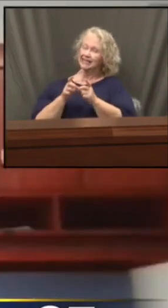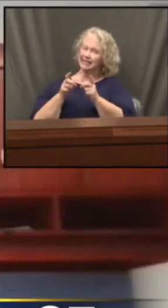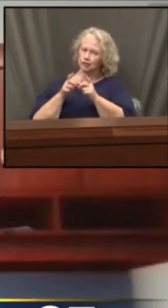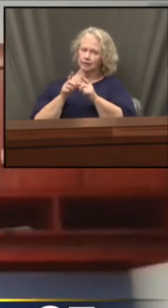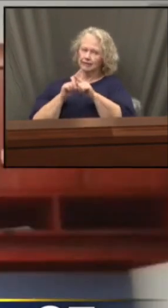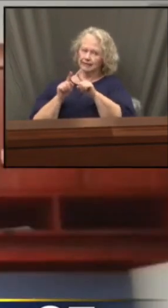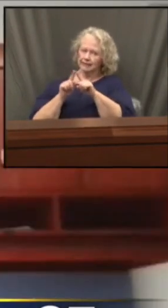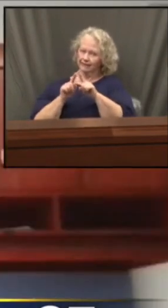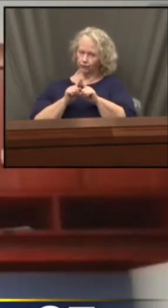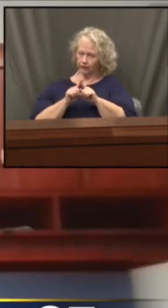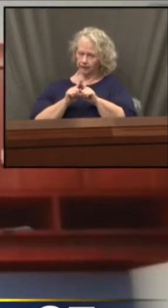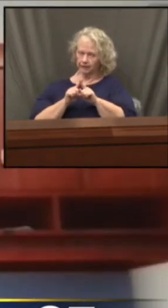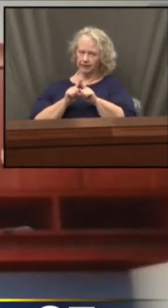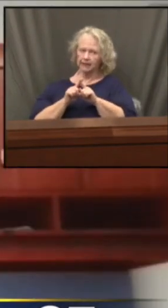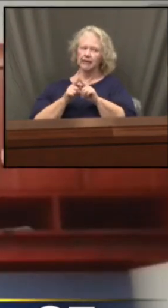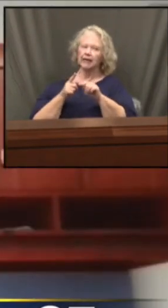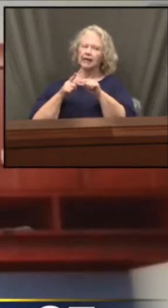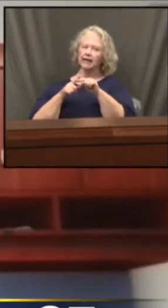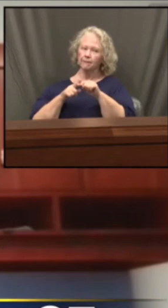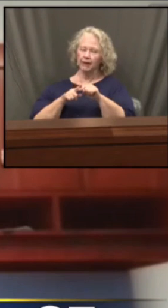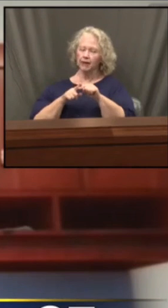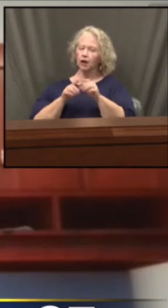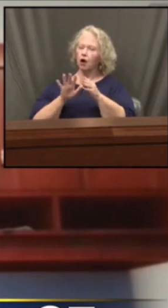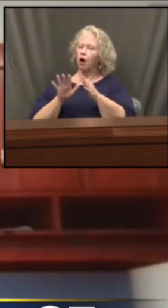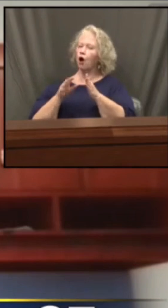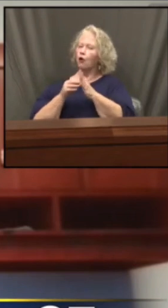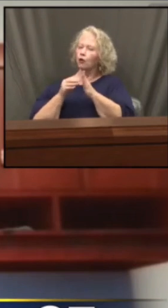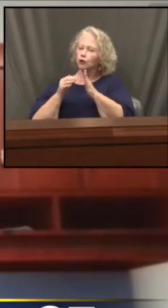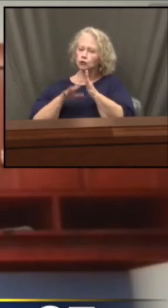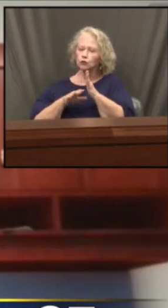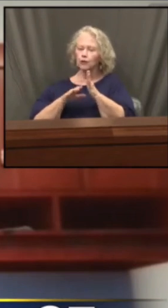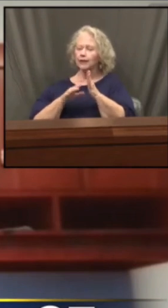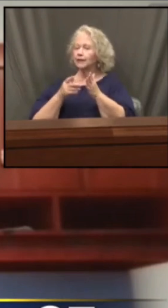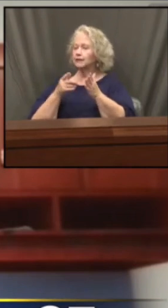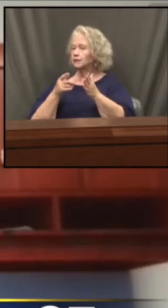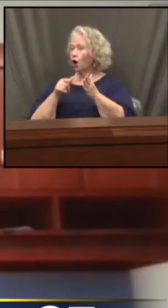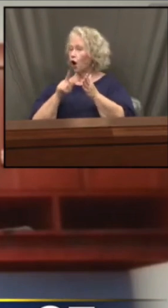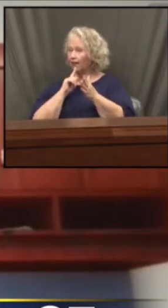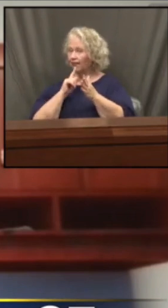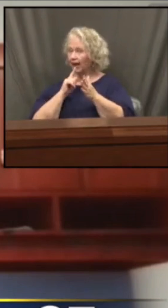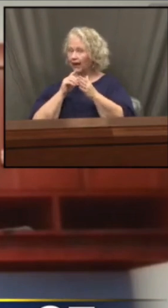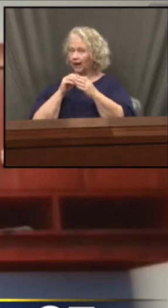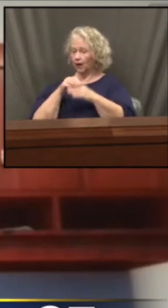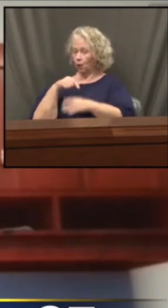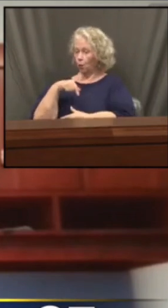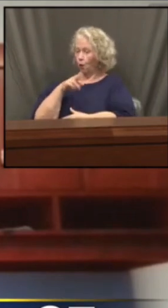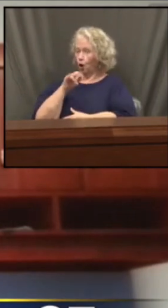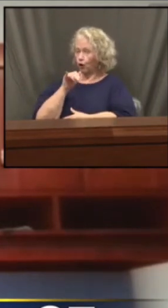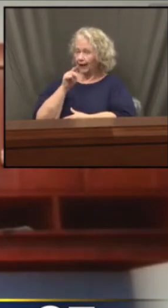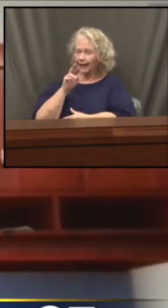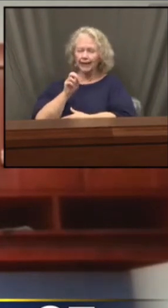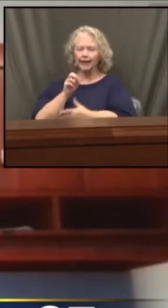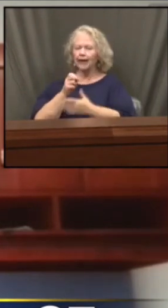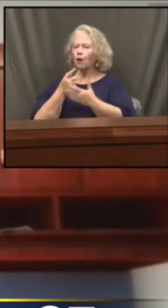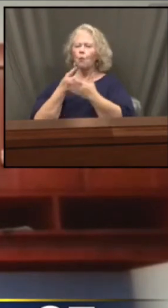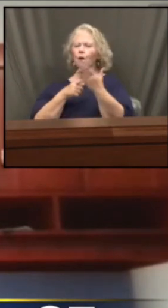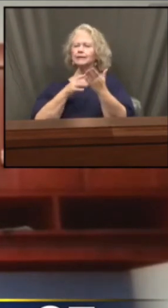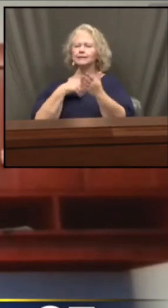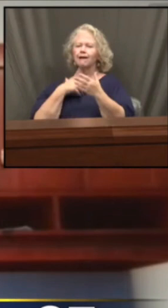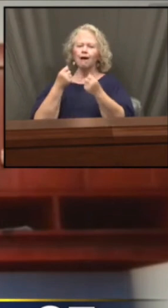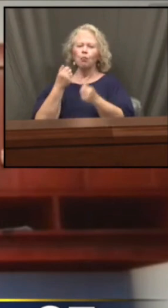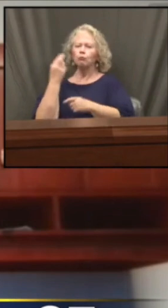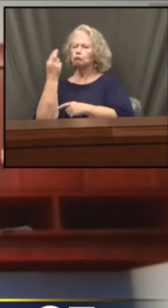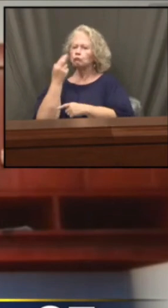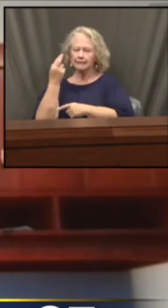determining based on students will be in quarantine or what those immunocompromising conditions are. So they're